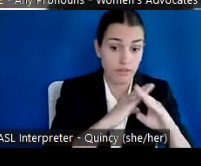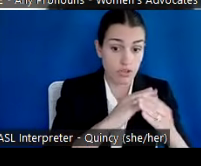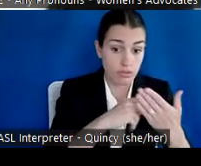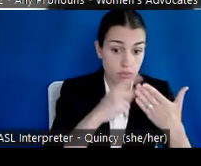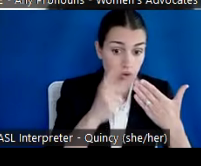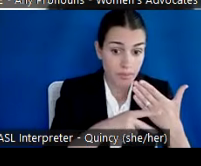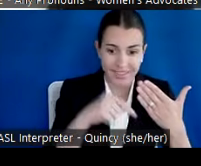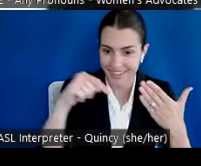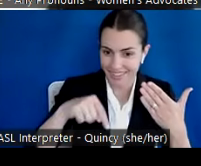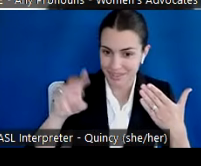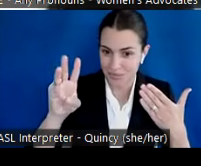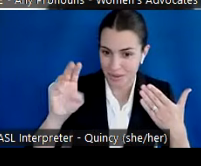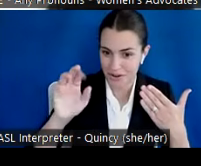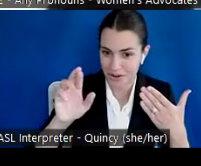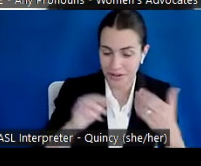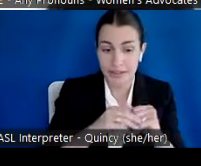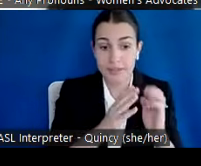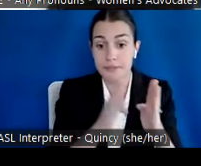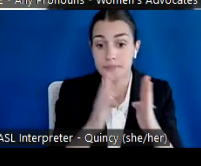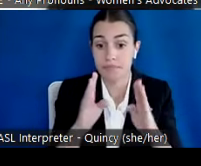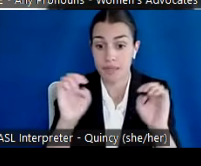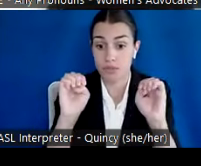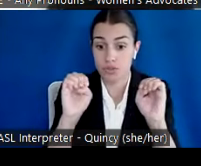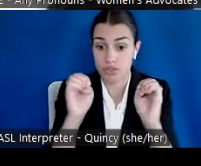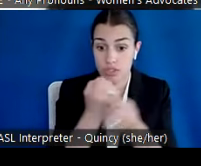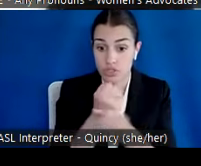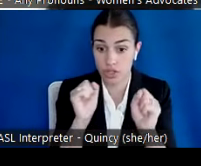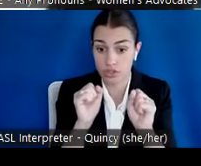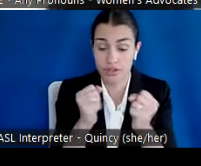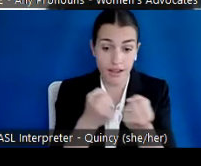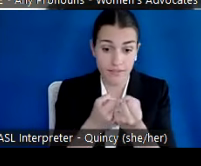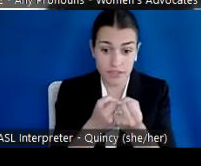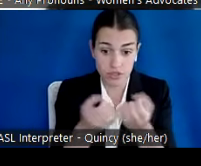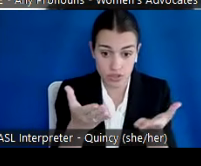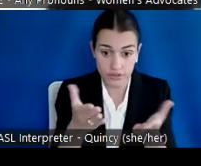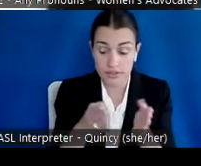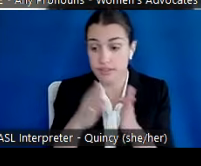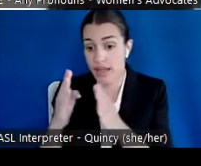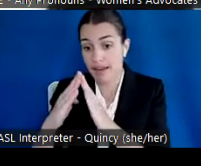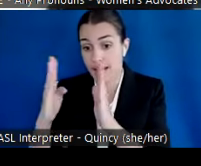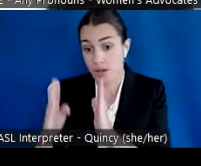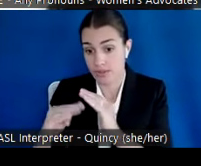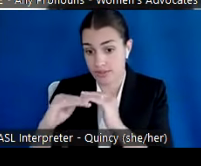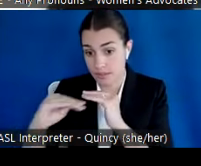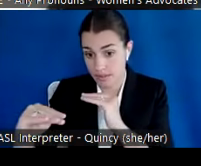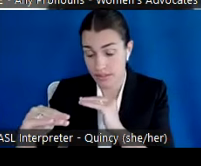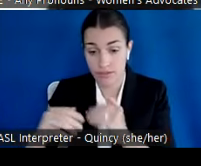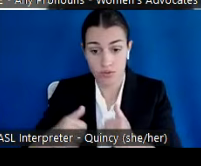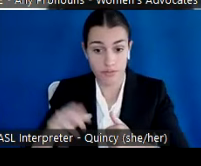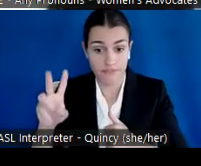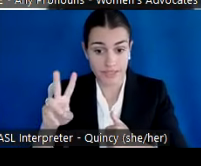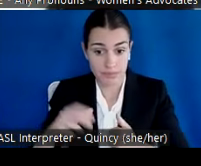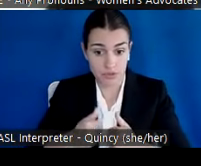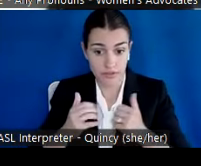like these webinars, emergency shelter and advocacy services, and housing stability services for victim survivors of domestic